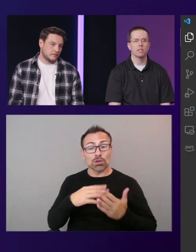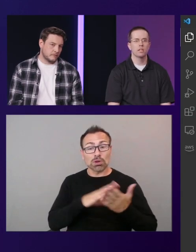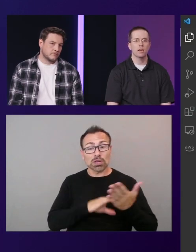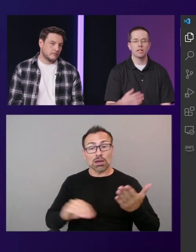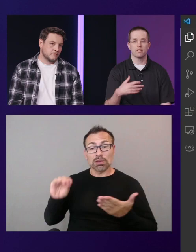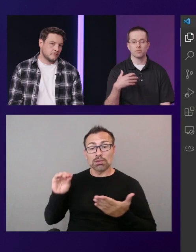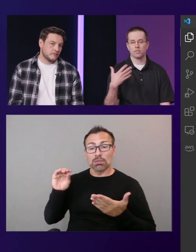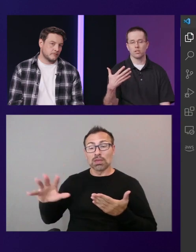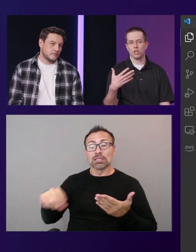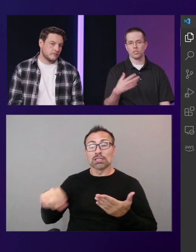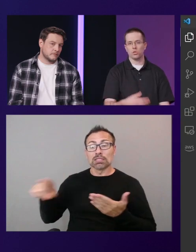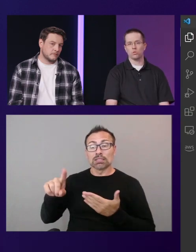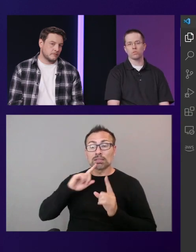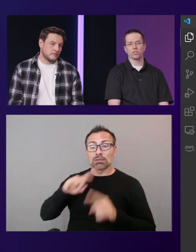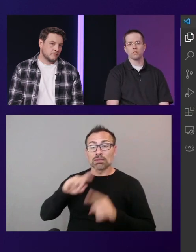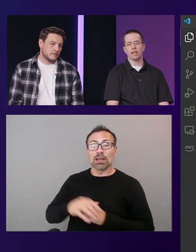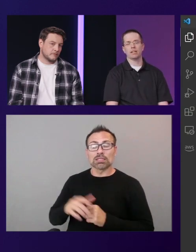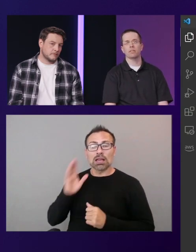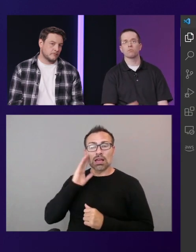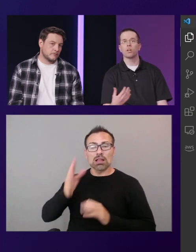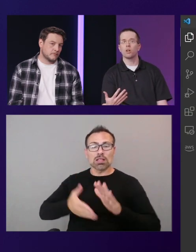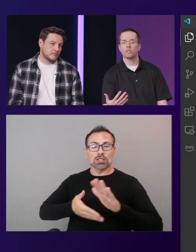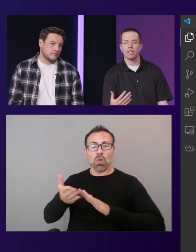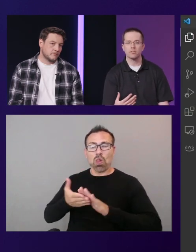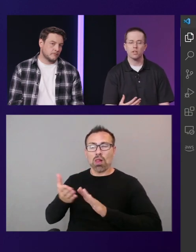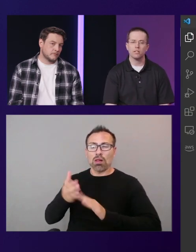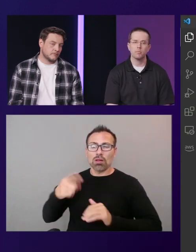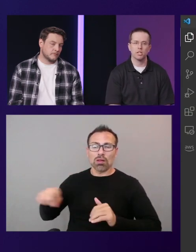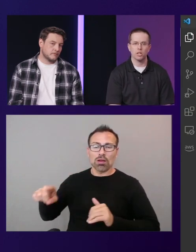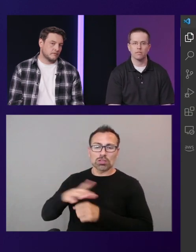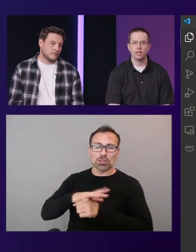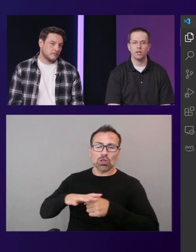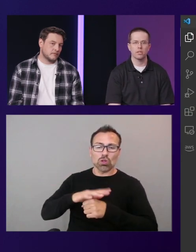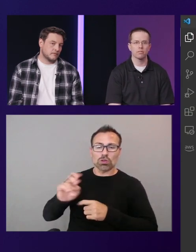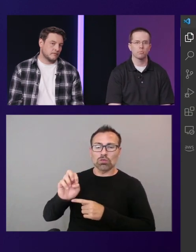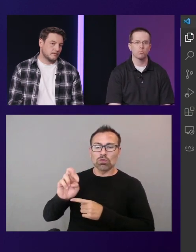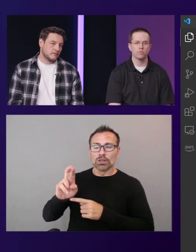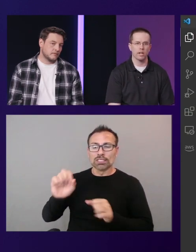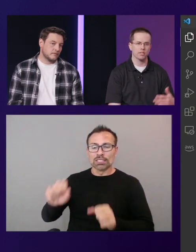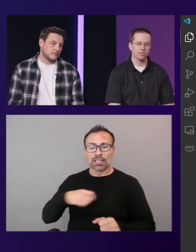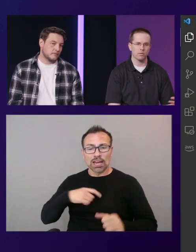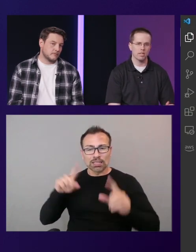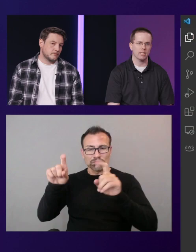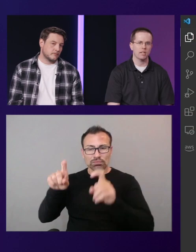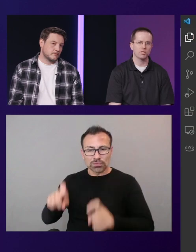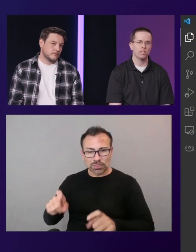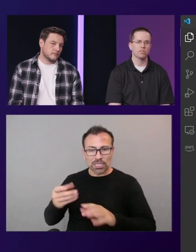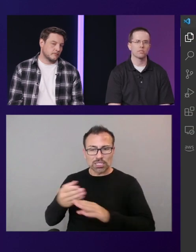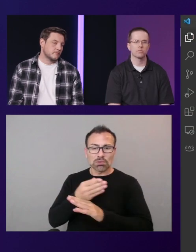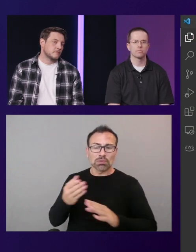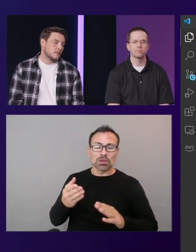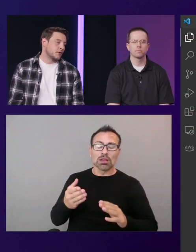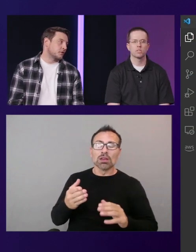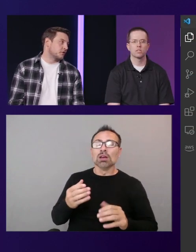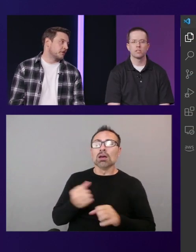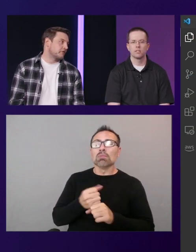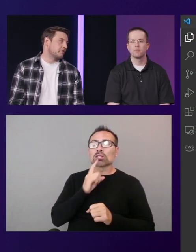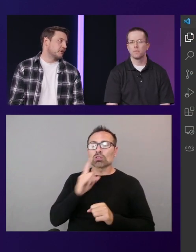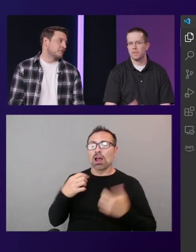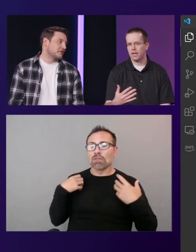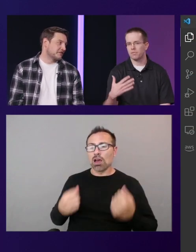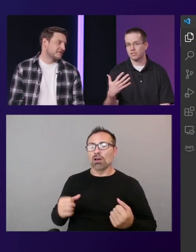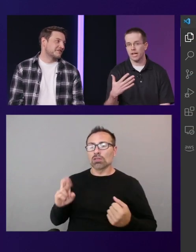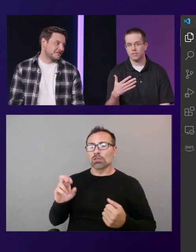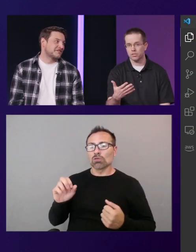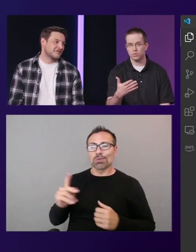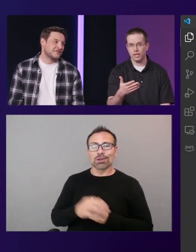in. And again, this is going to launch a local version that I can then run all the tests on to make sure I've got a healthy repo before I actually start making any changes. Local to your dev